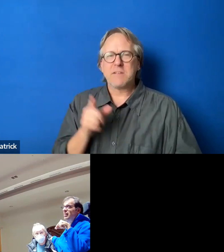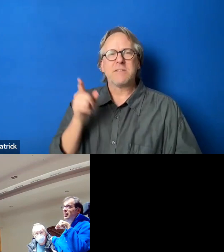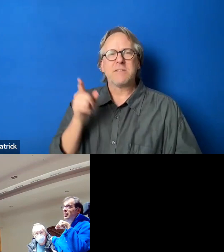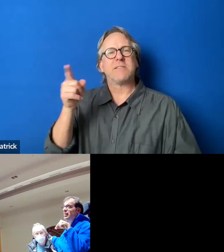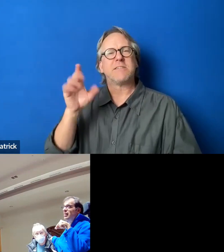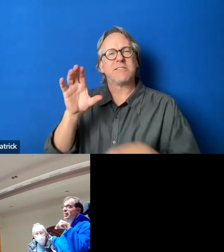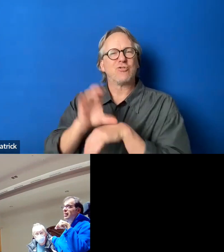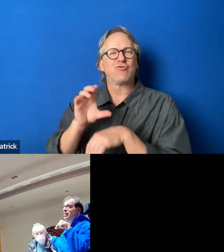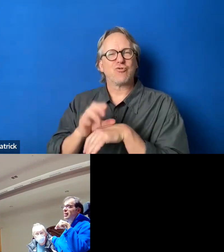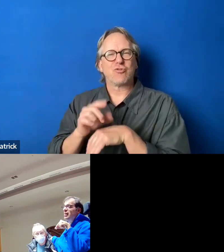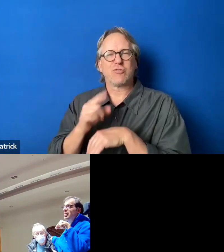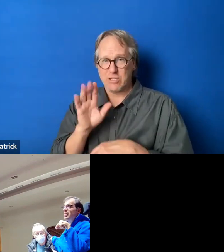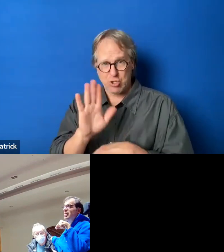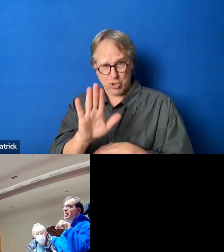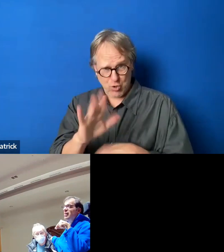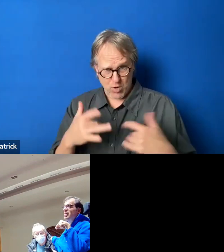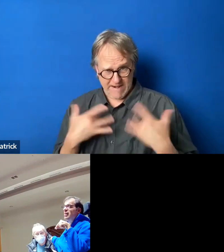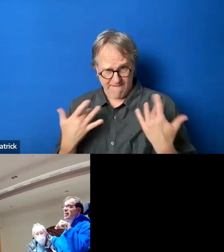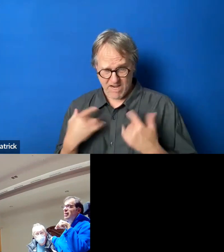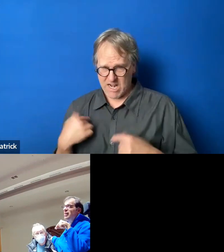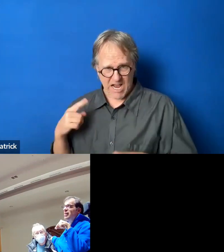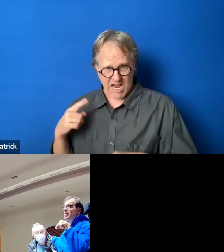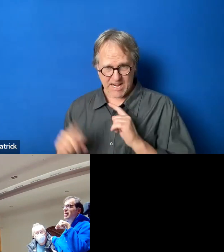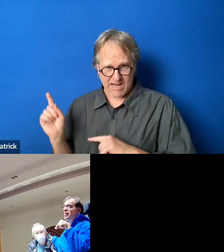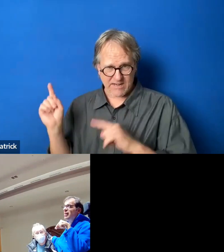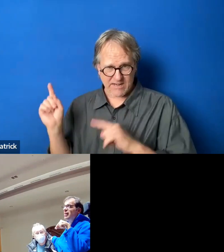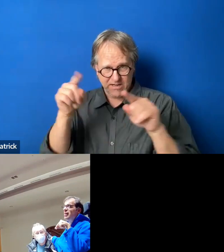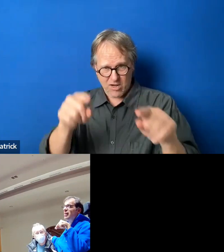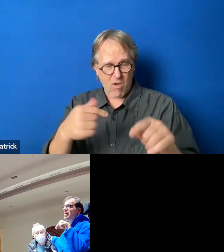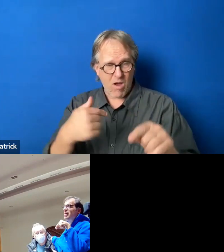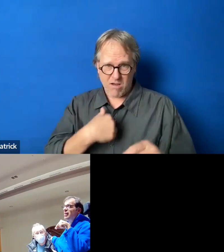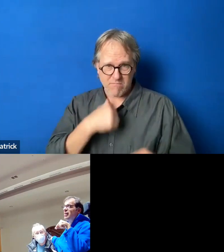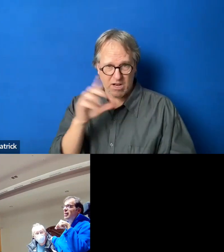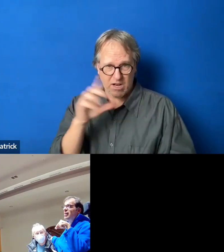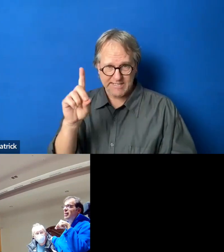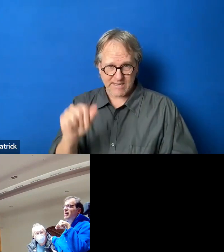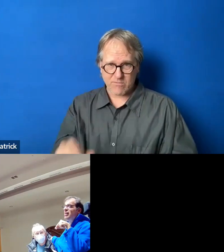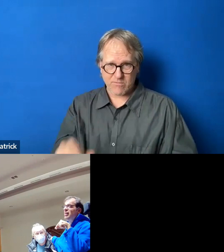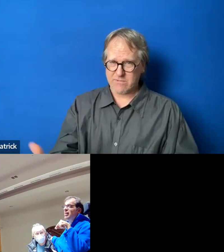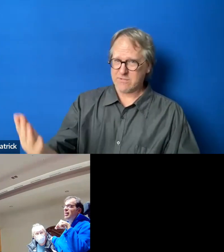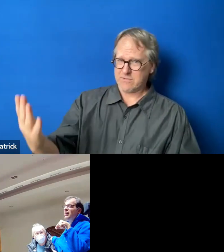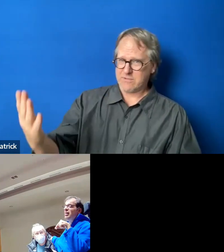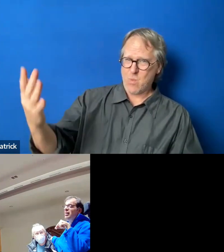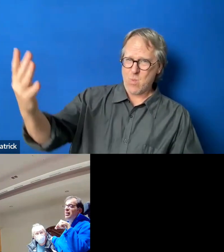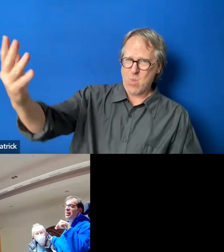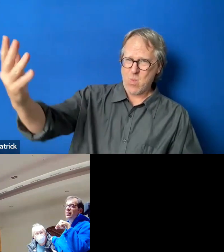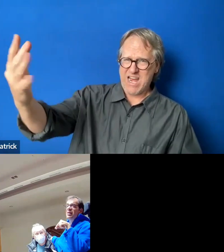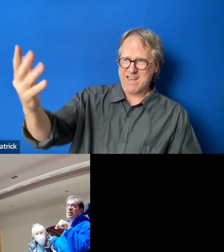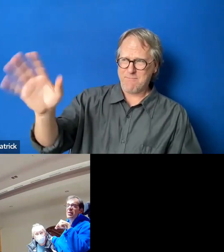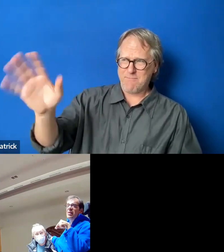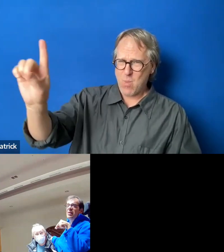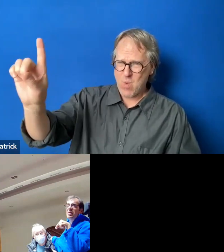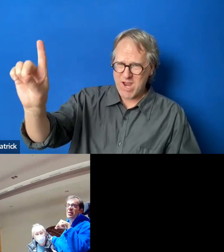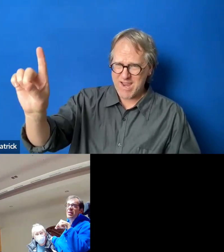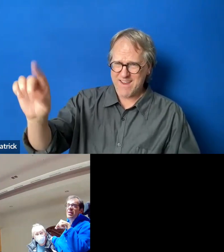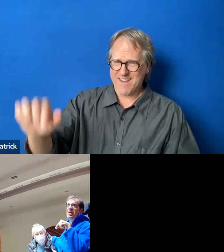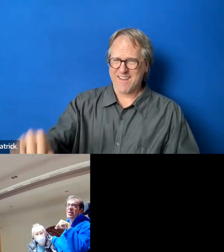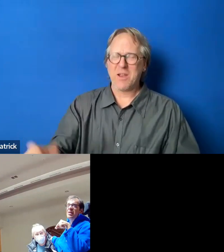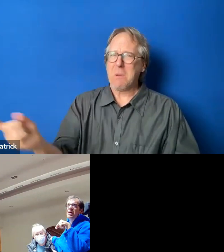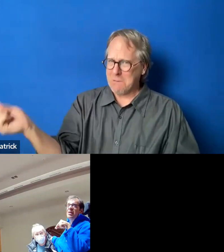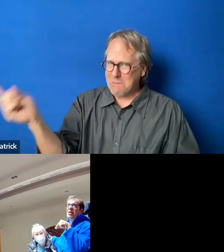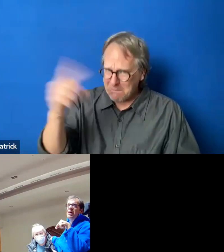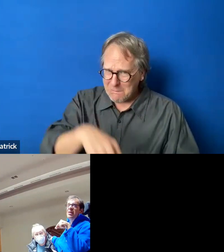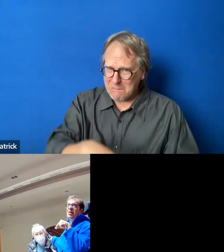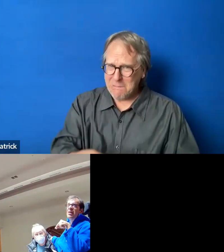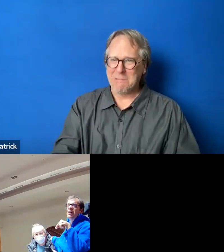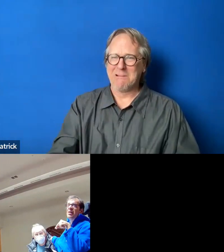can't go to your events. I'm not disabled. I'm not disabled. I feel like a witch. Person saying, I don't work